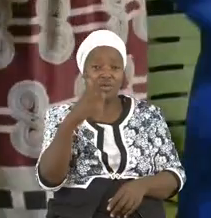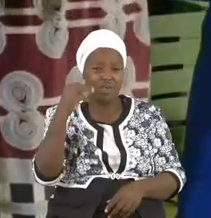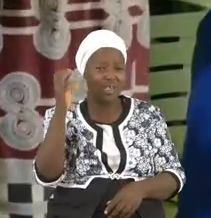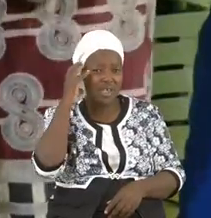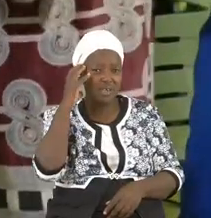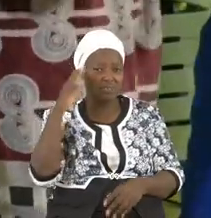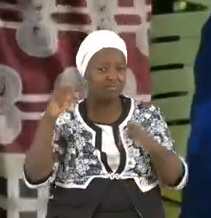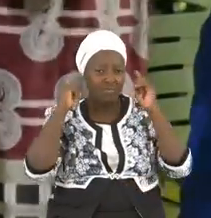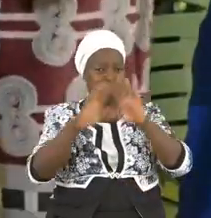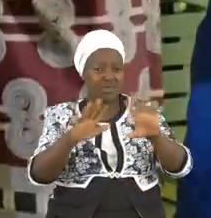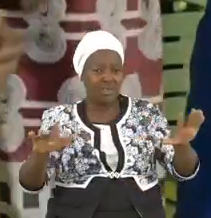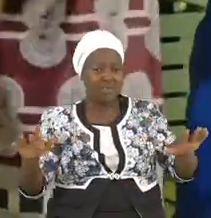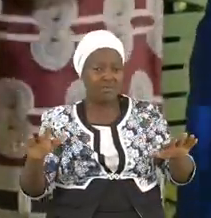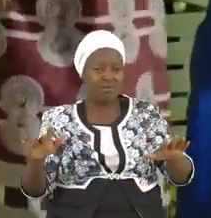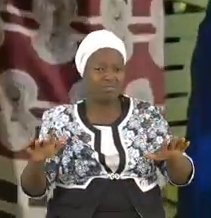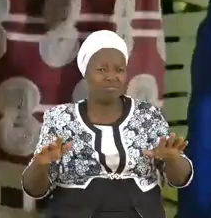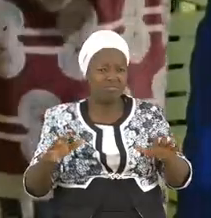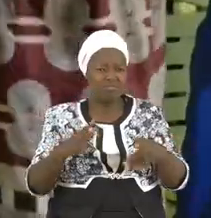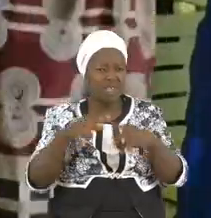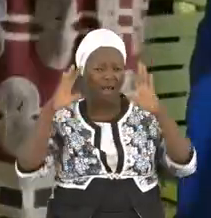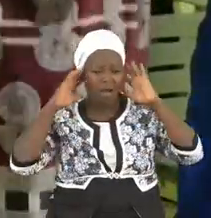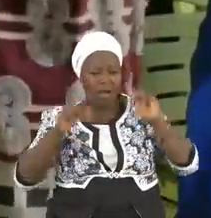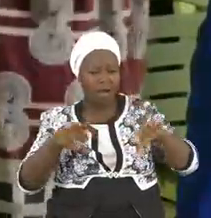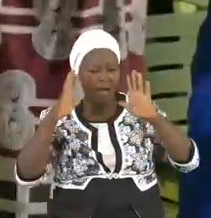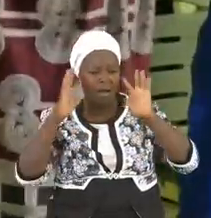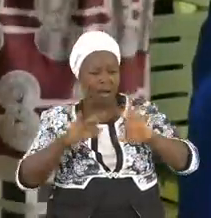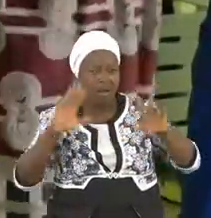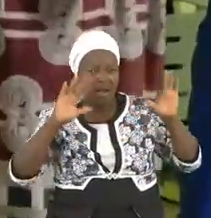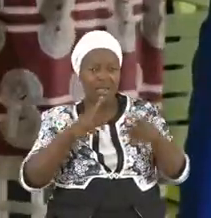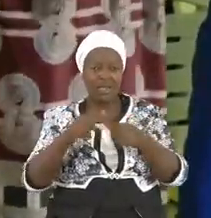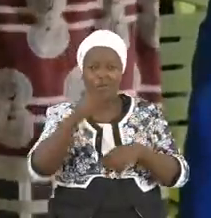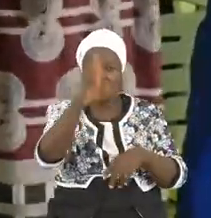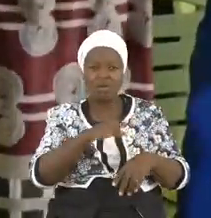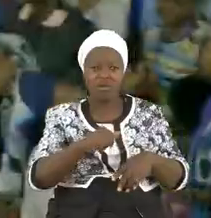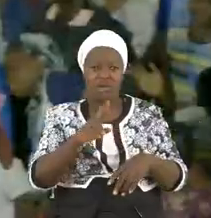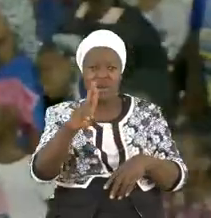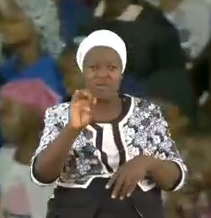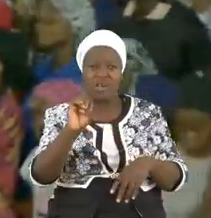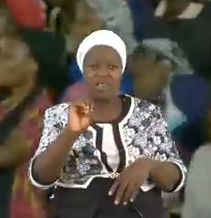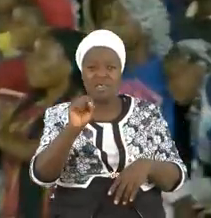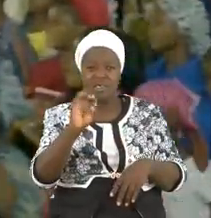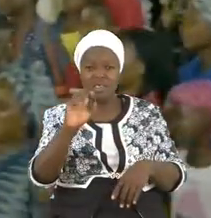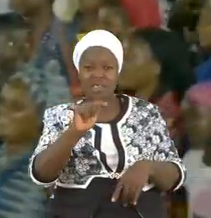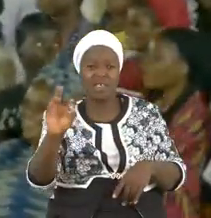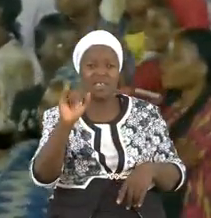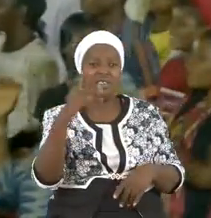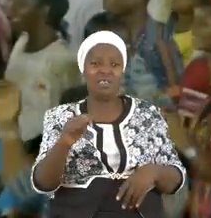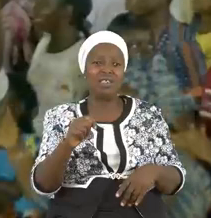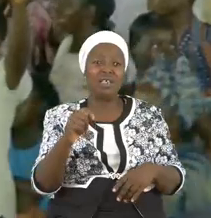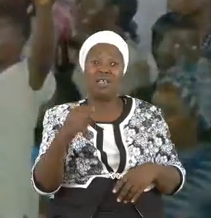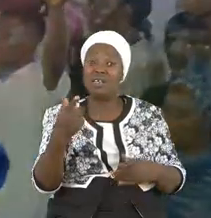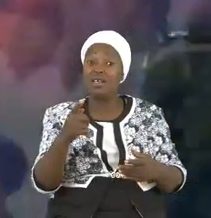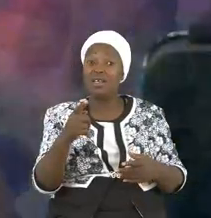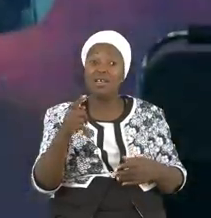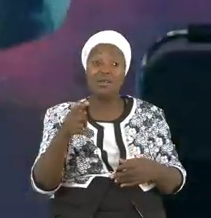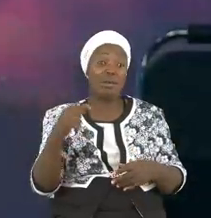God is setting the bone. And then by the final amen, the crack, crack,